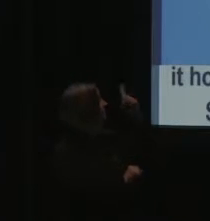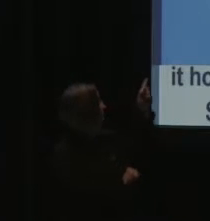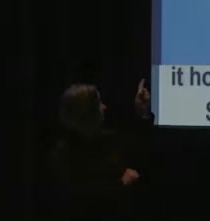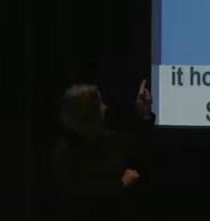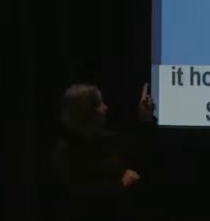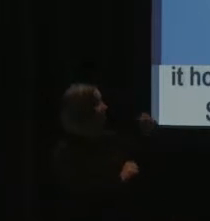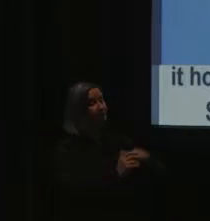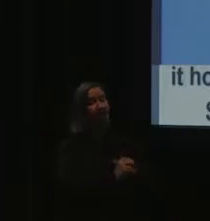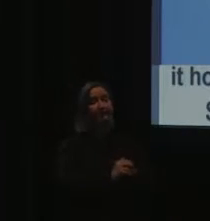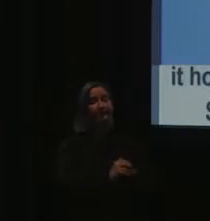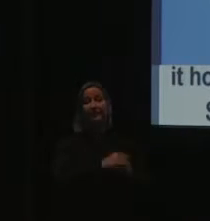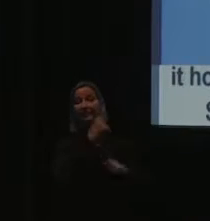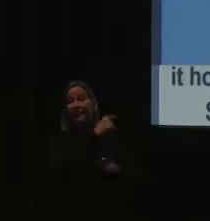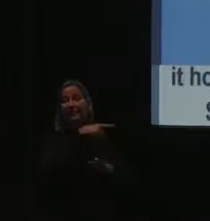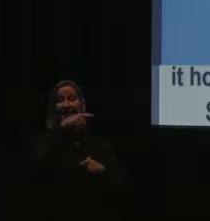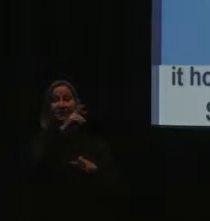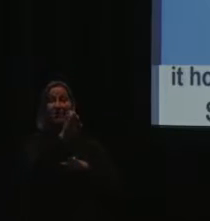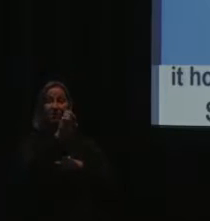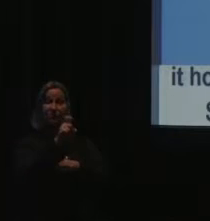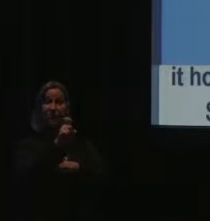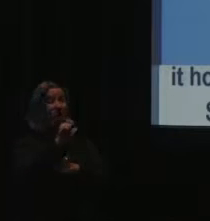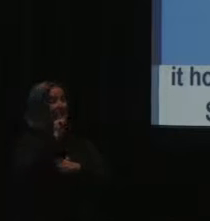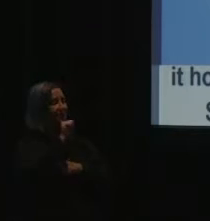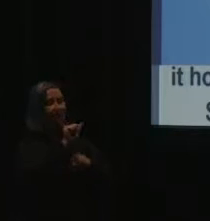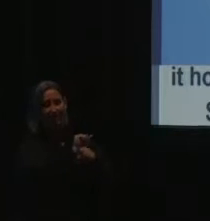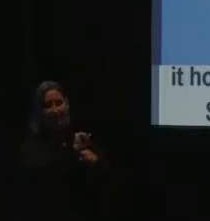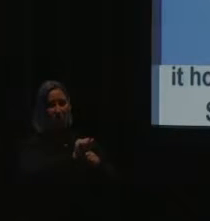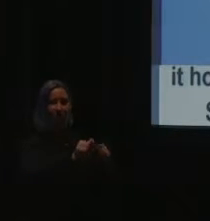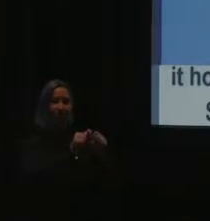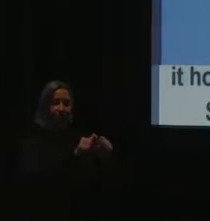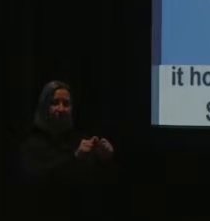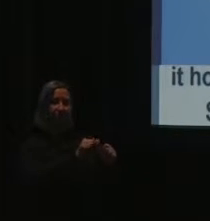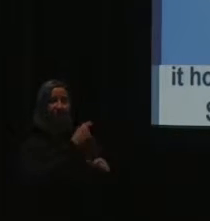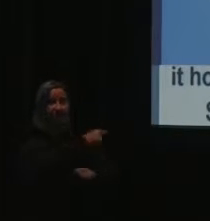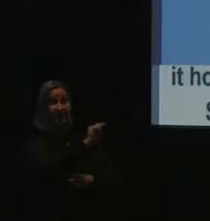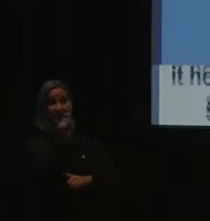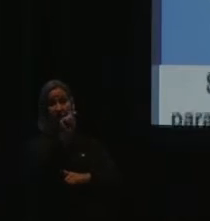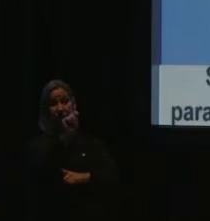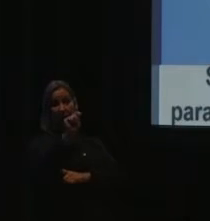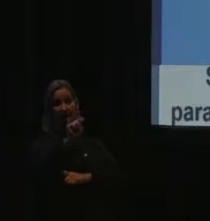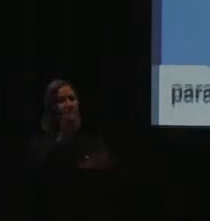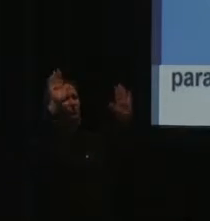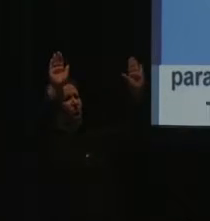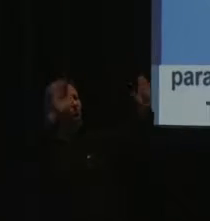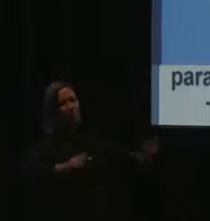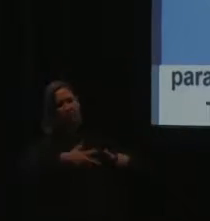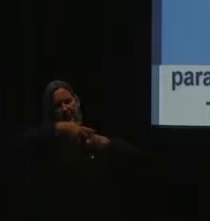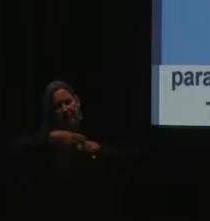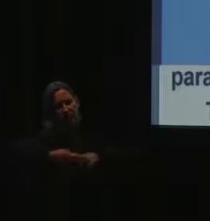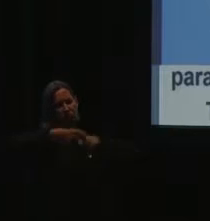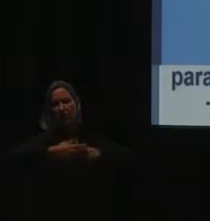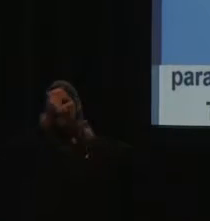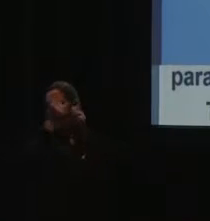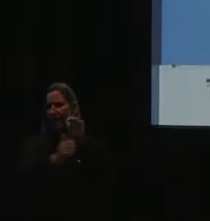Jevons paradox does not work, and that is efficient fixtures in the home. The toilet is a marvel of engineering. It's something no